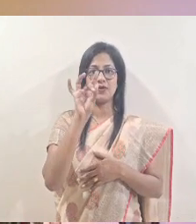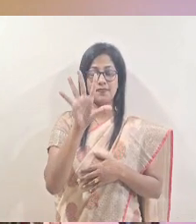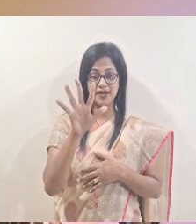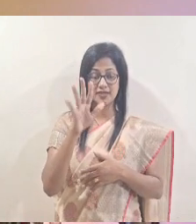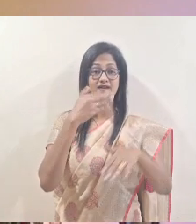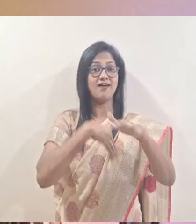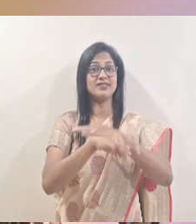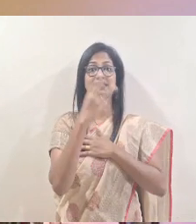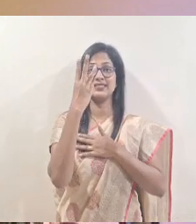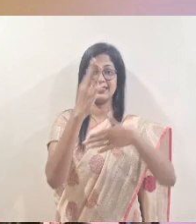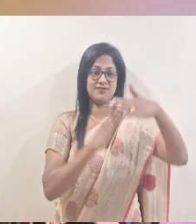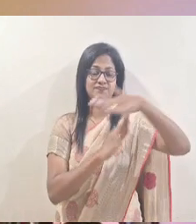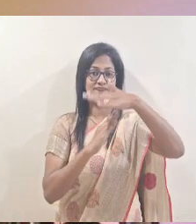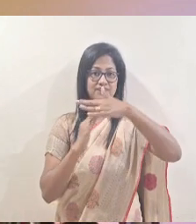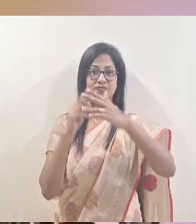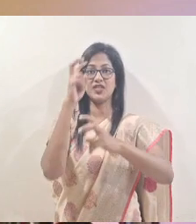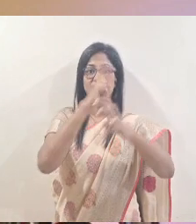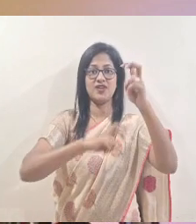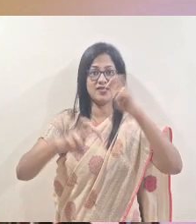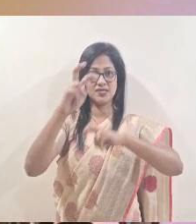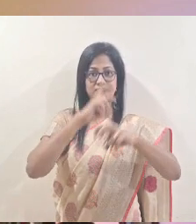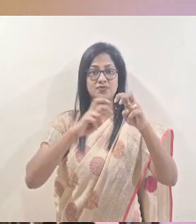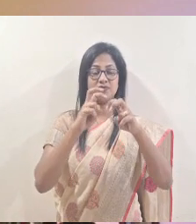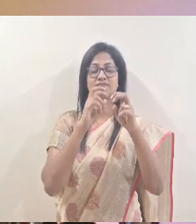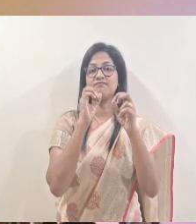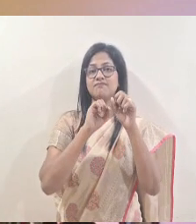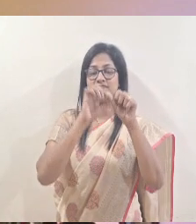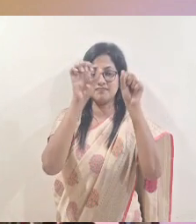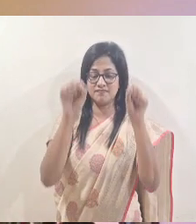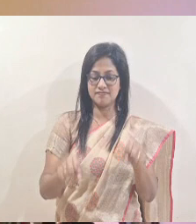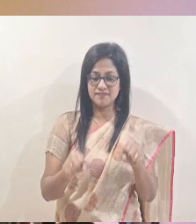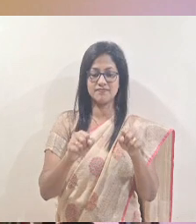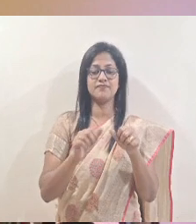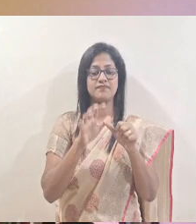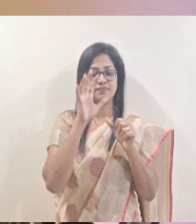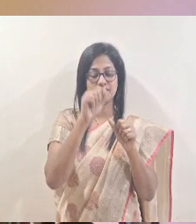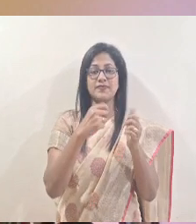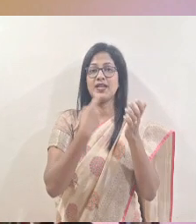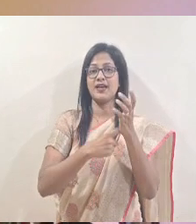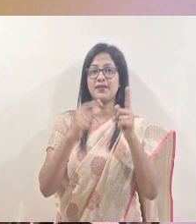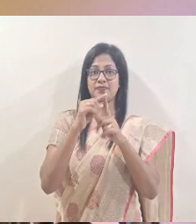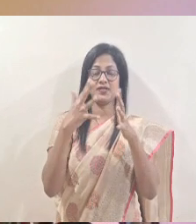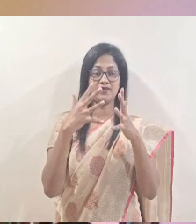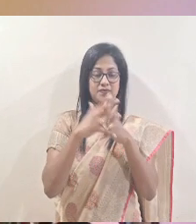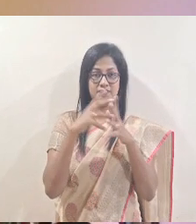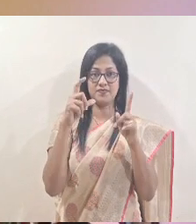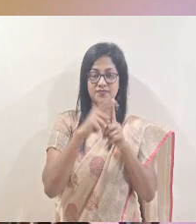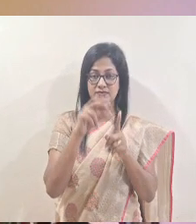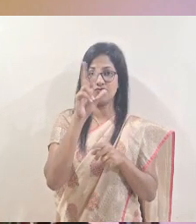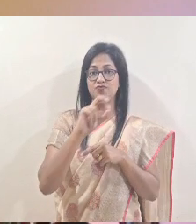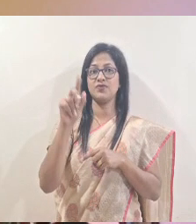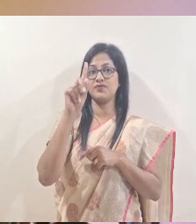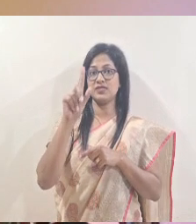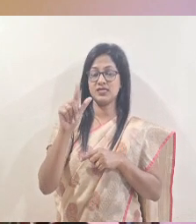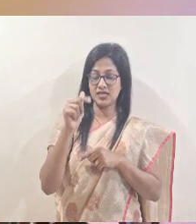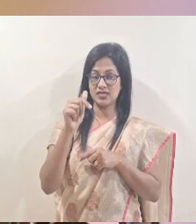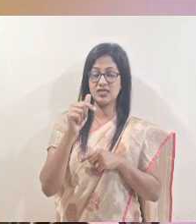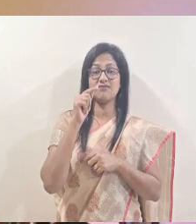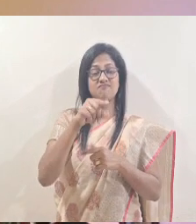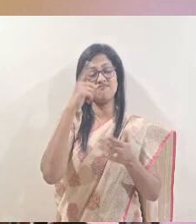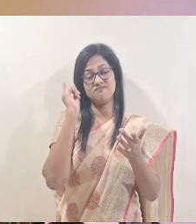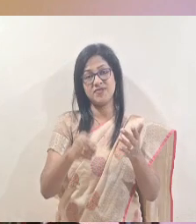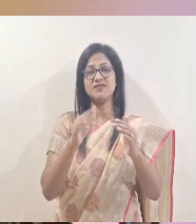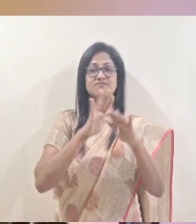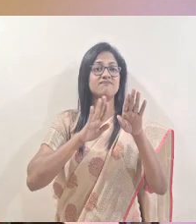with one of its three pillars as transportation system accessibility. The RPWD Rule 2017 mandates following